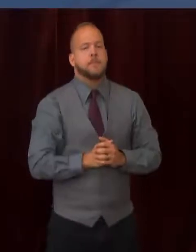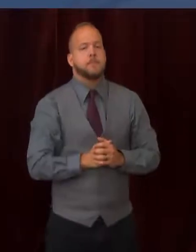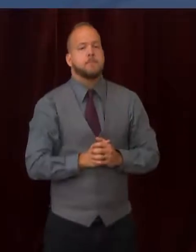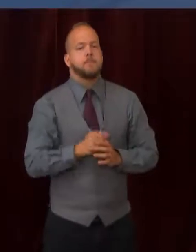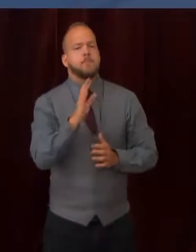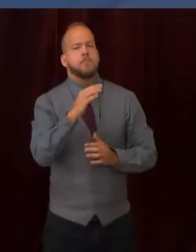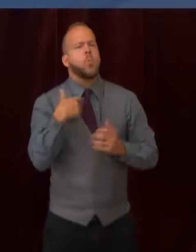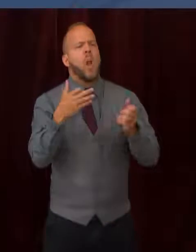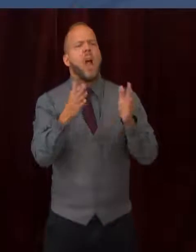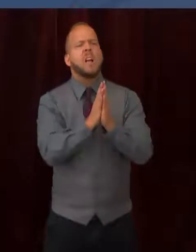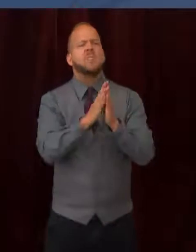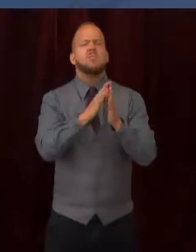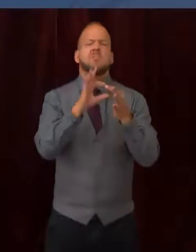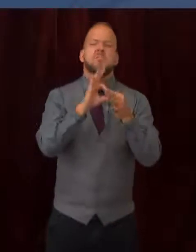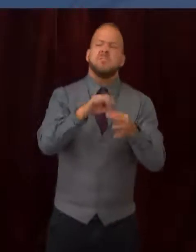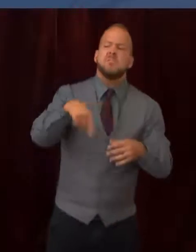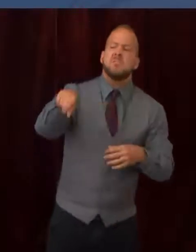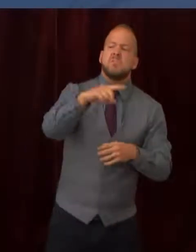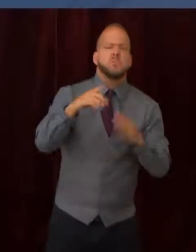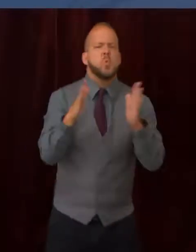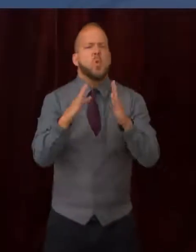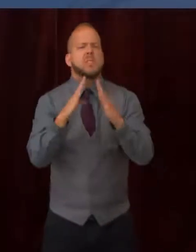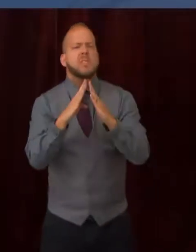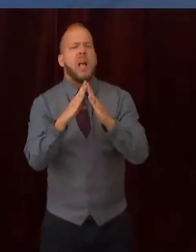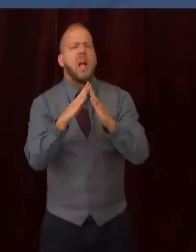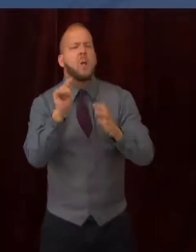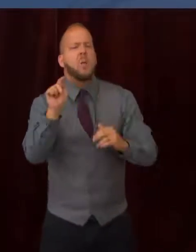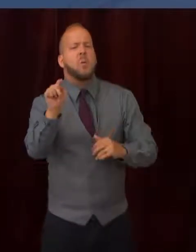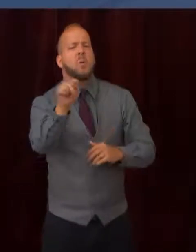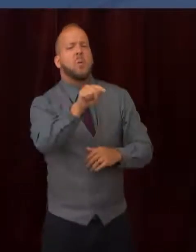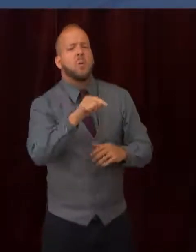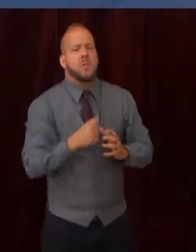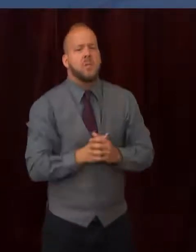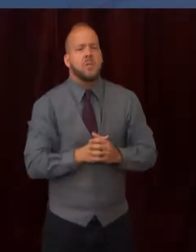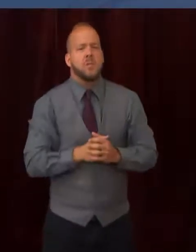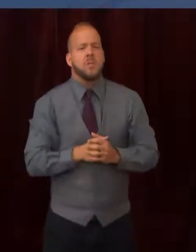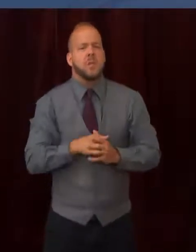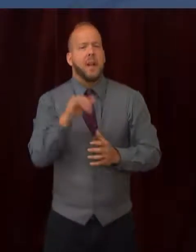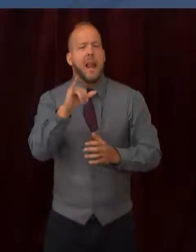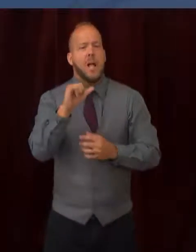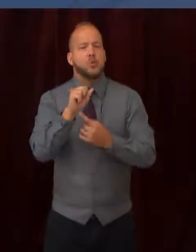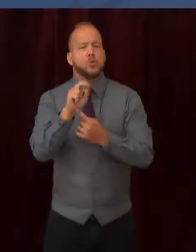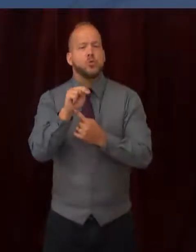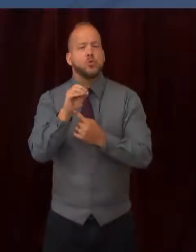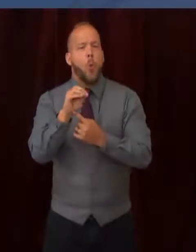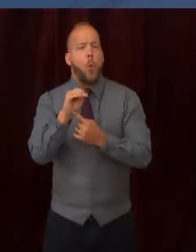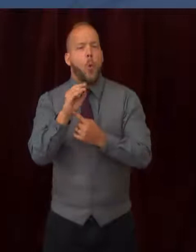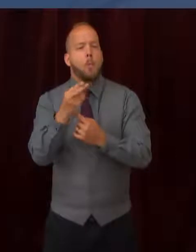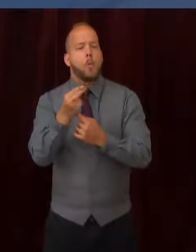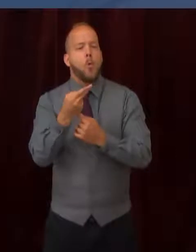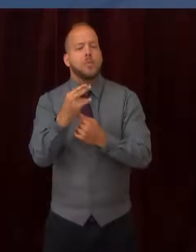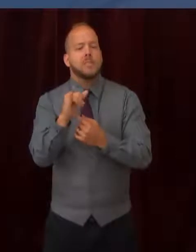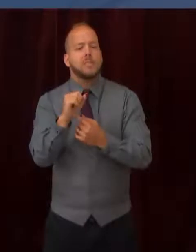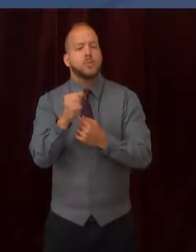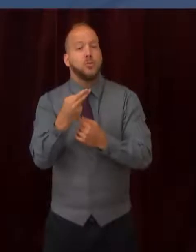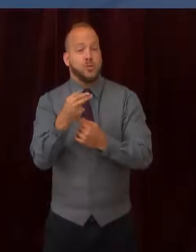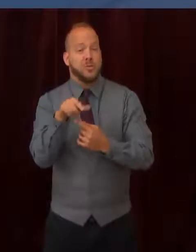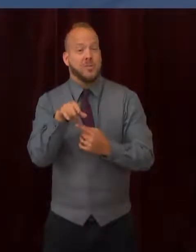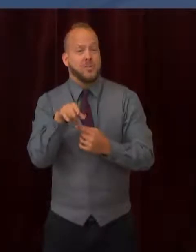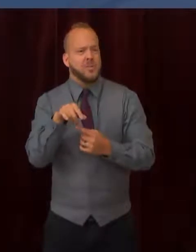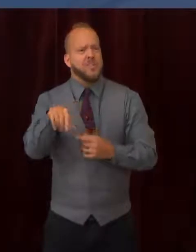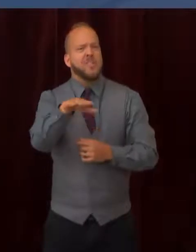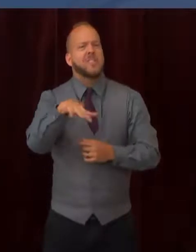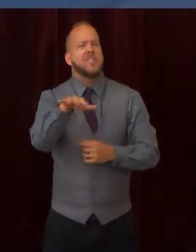Snohomish, for example, last night, concern about potential looters and violence. A number of residents came